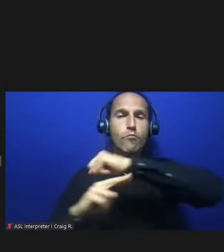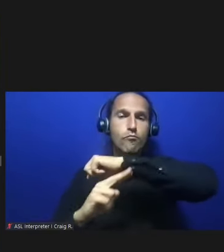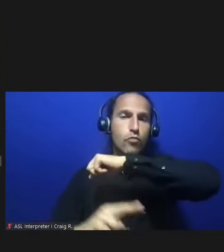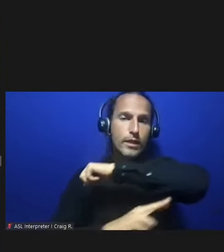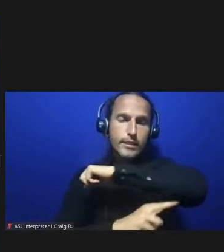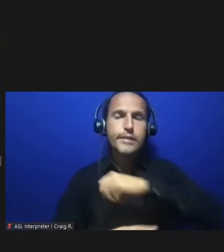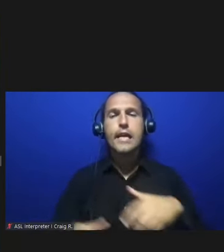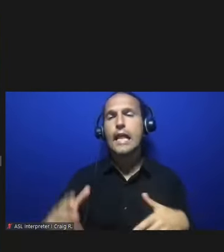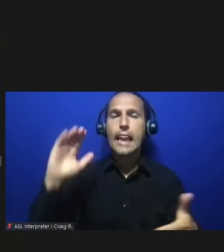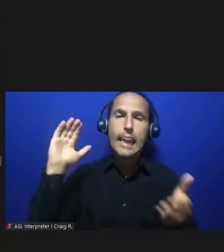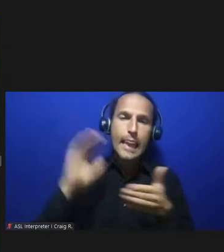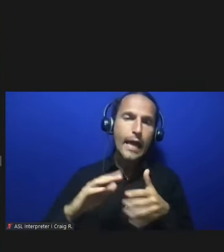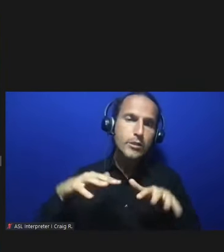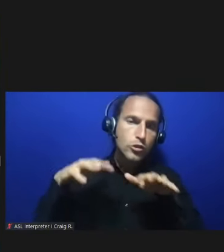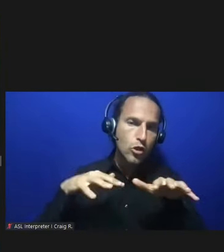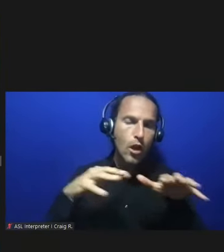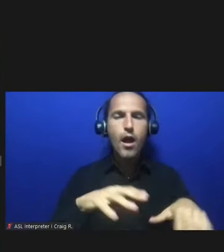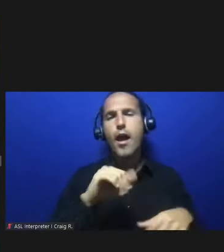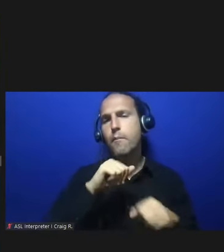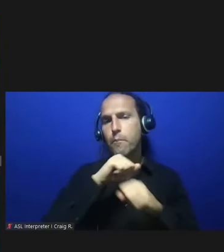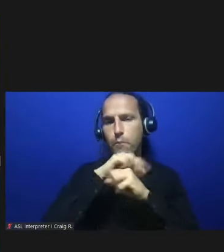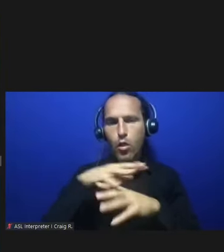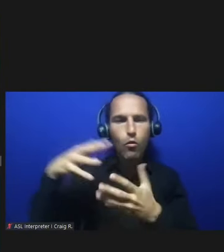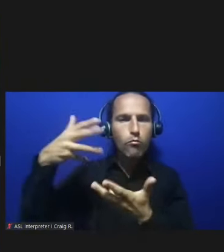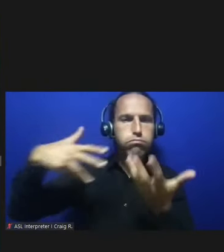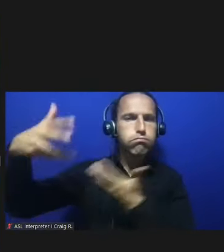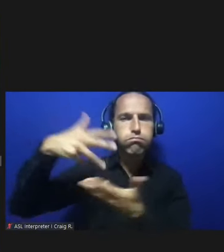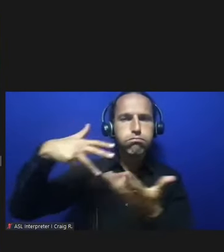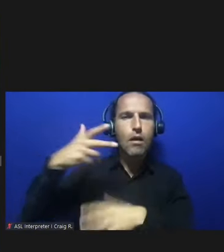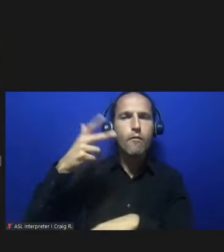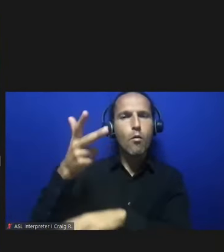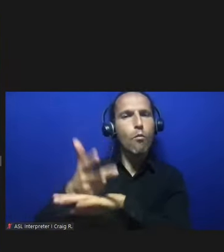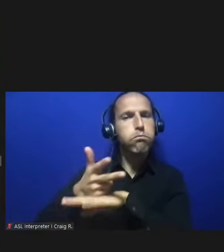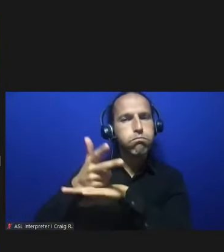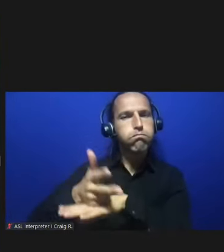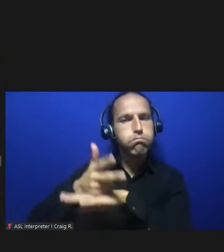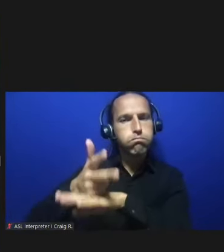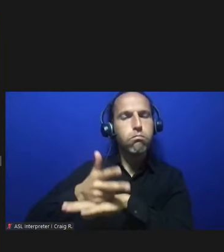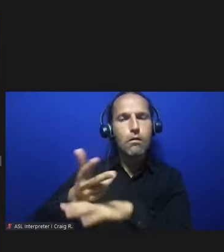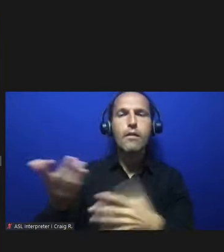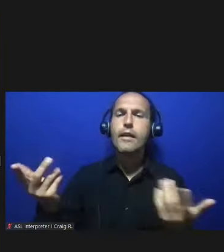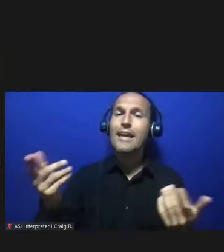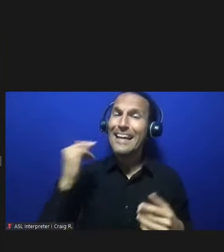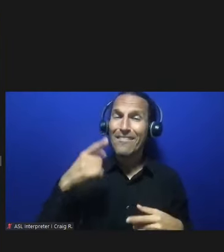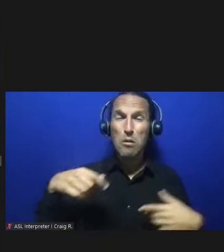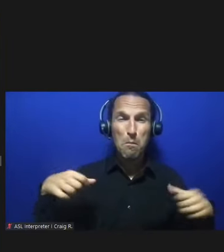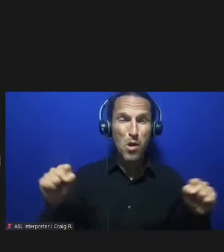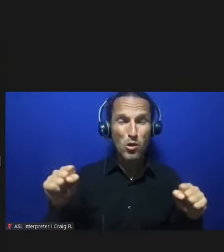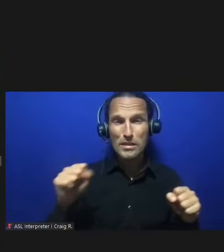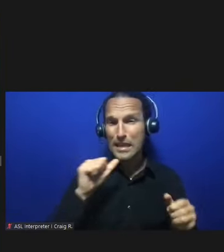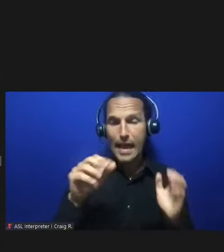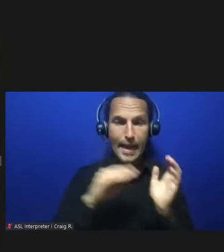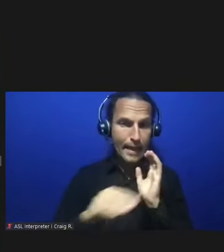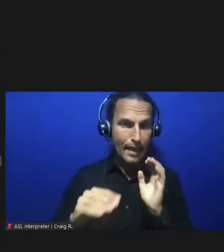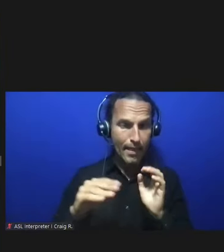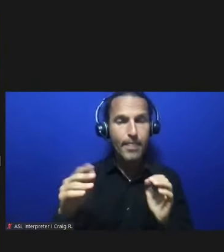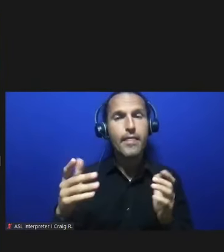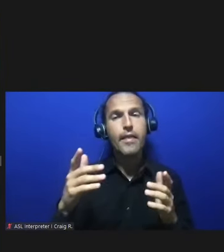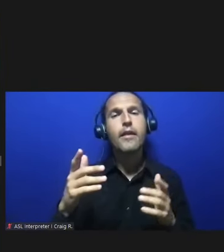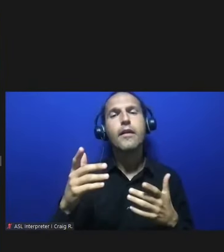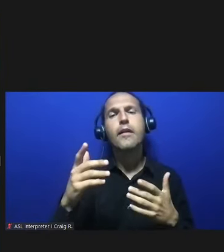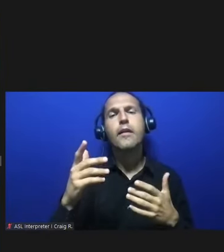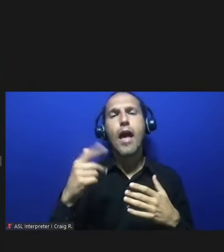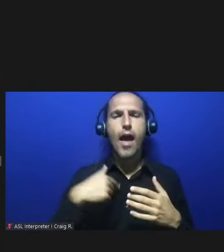reducing congestion and reducing pollution from idling vehicles. If motorcycles are not exempt from congestion pricing, I will be